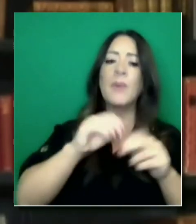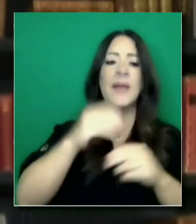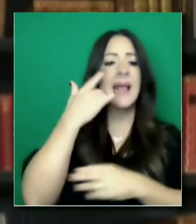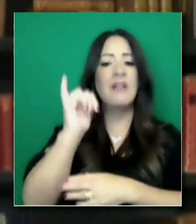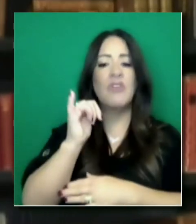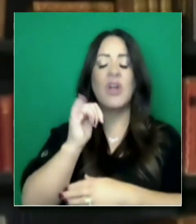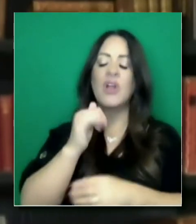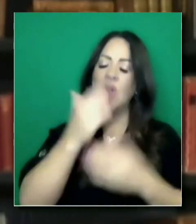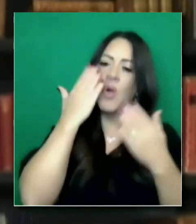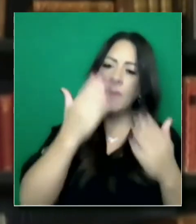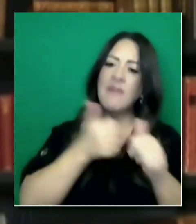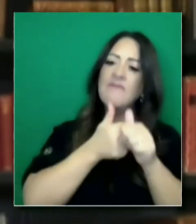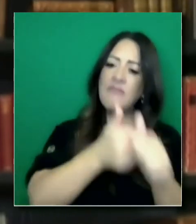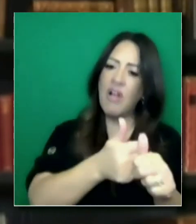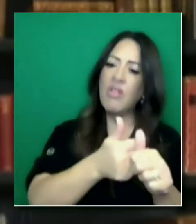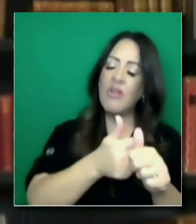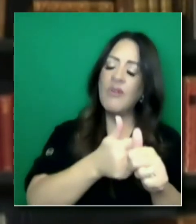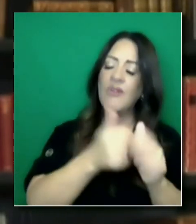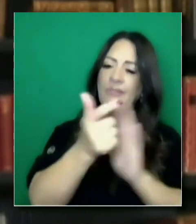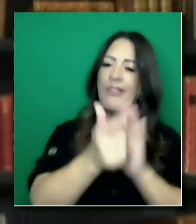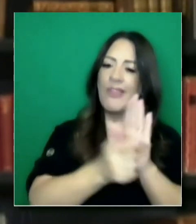and difficult time.